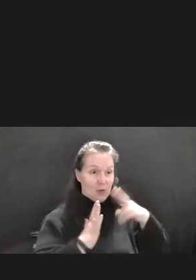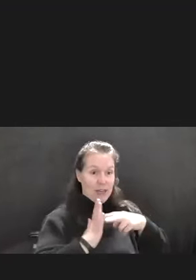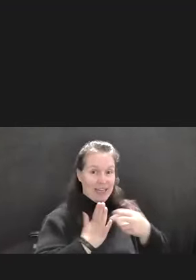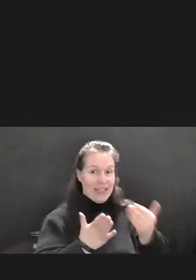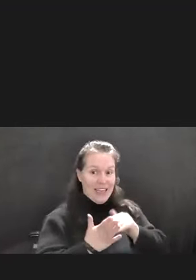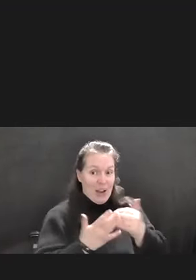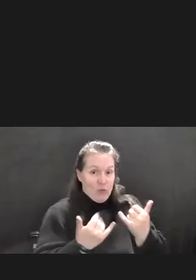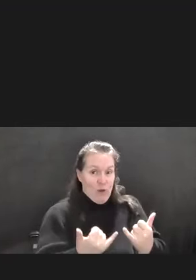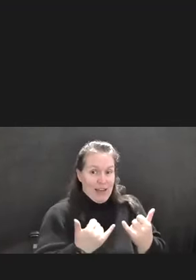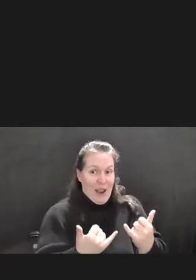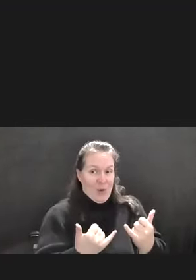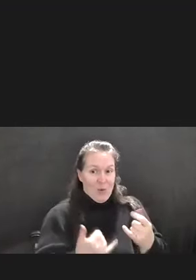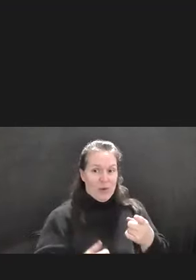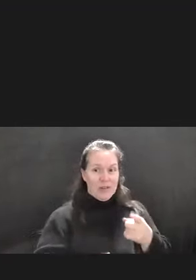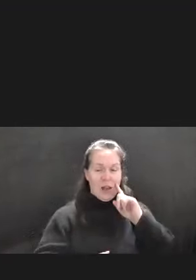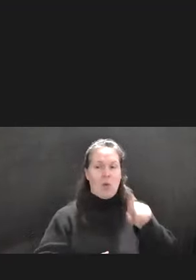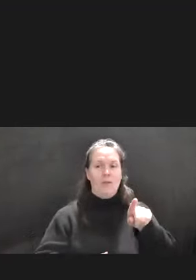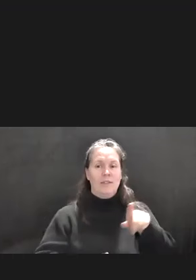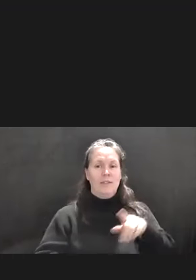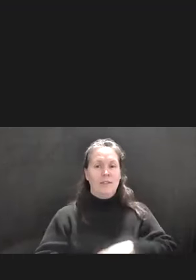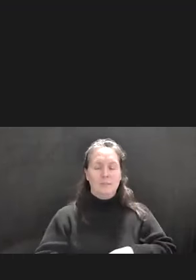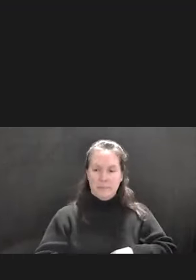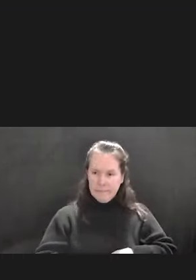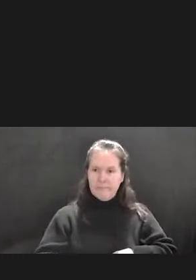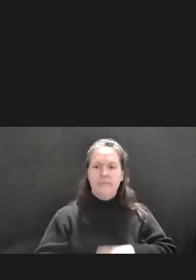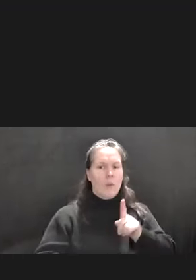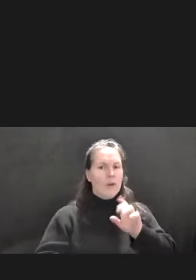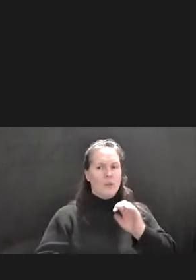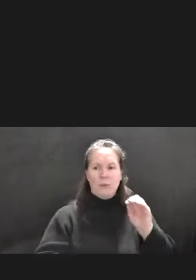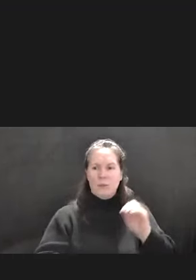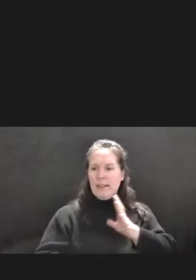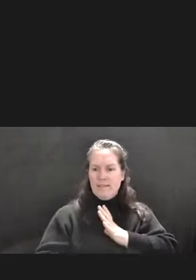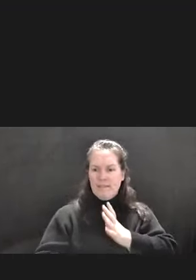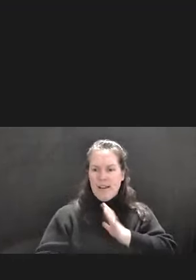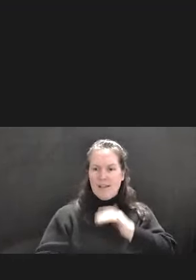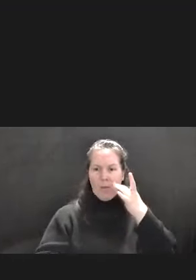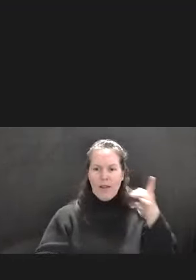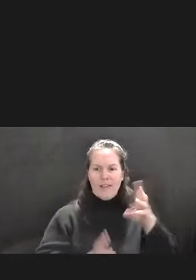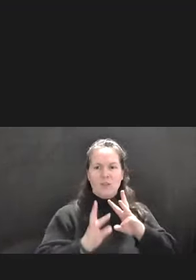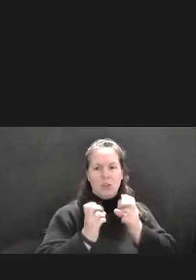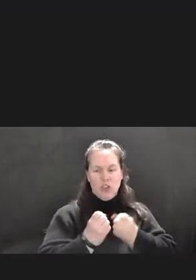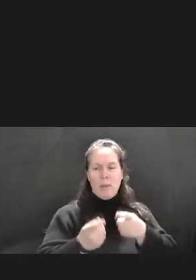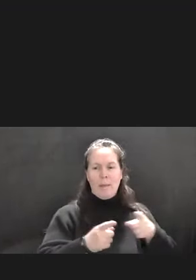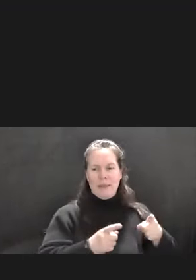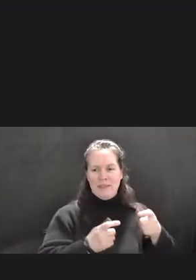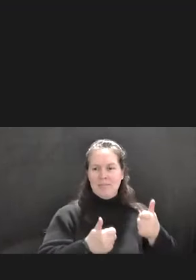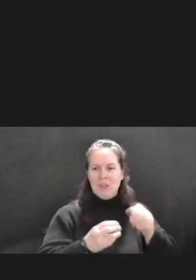now. Oh, that is 100% fine. This is what the workshops are for.